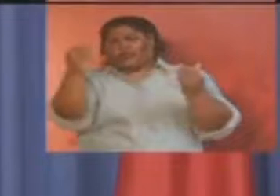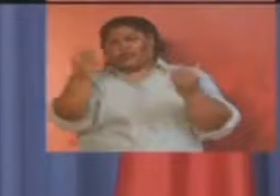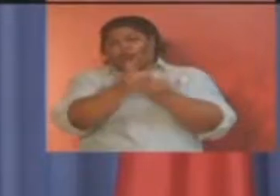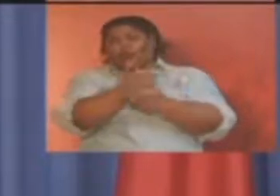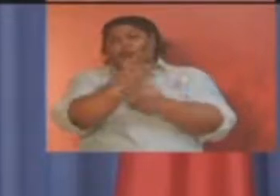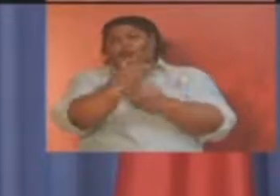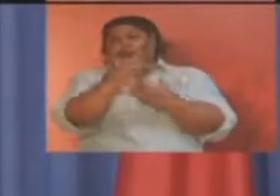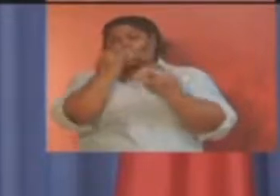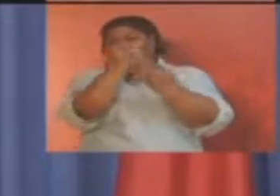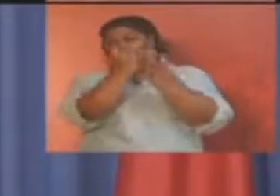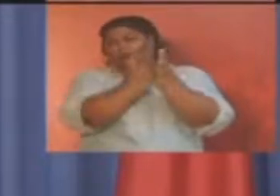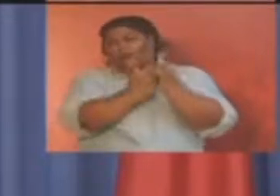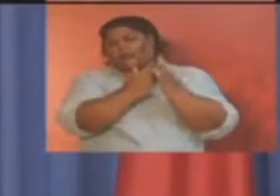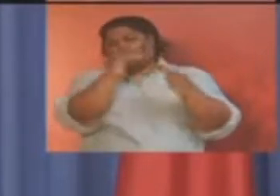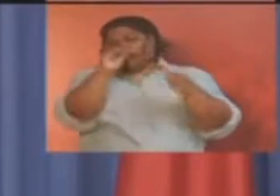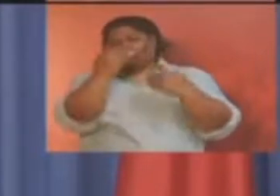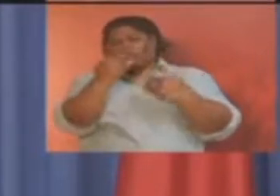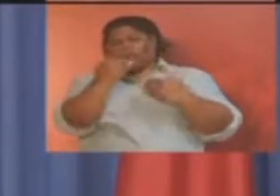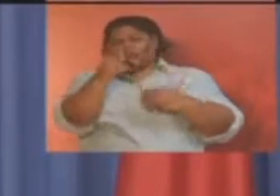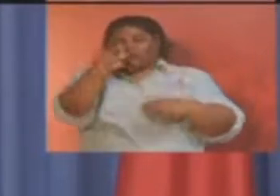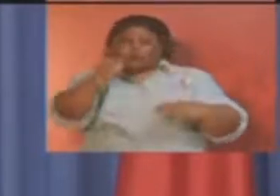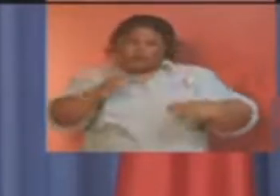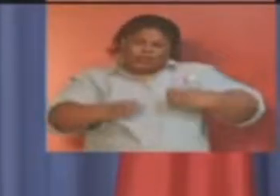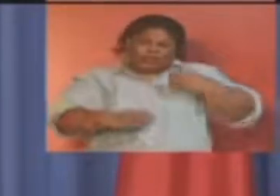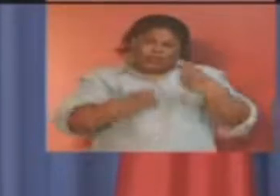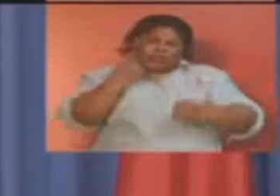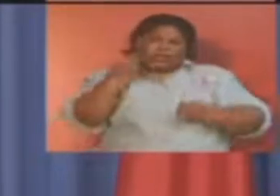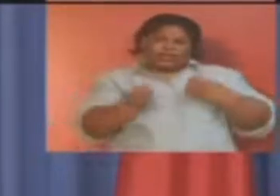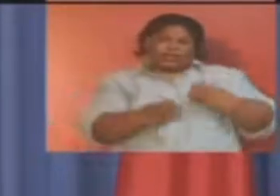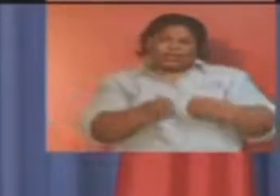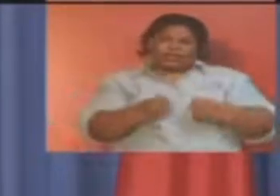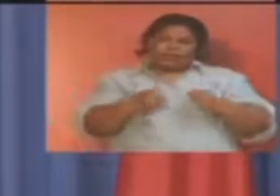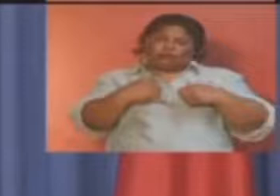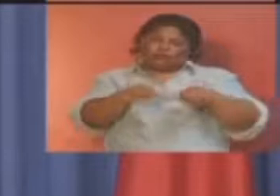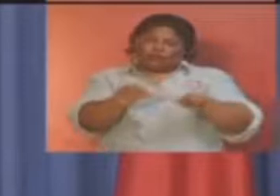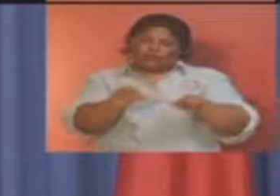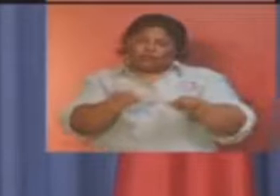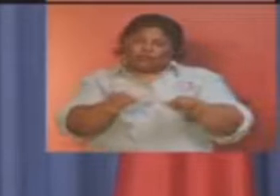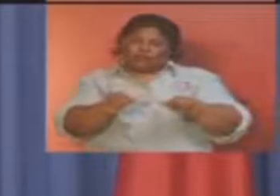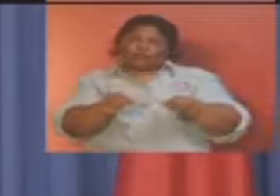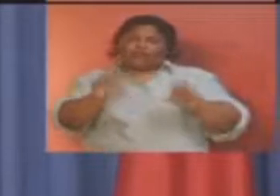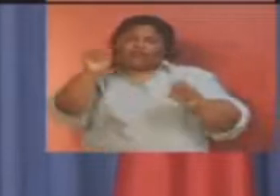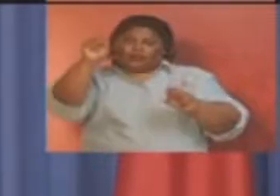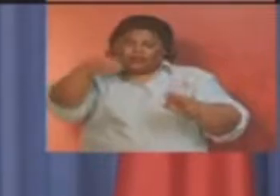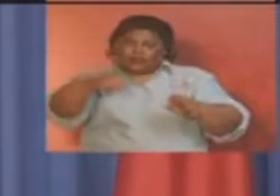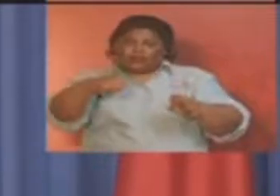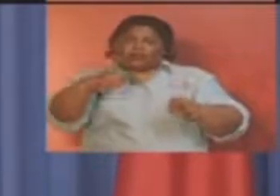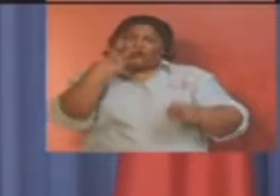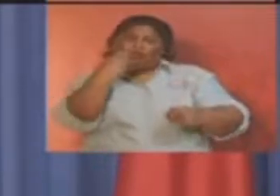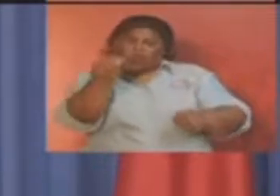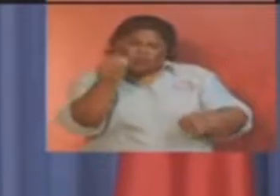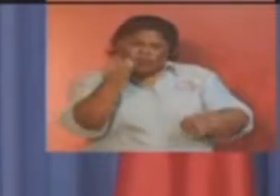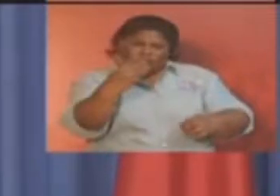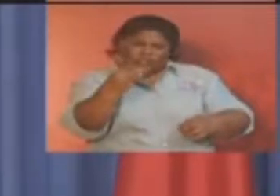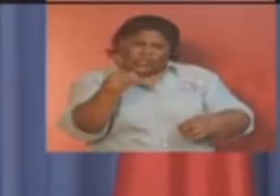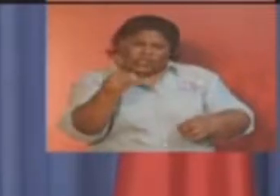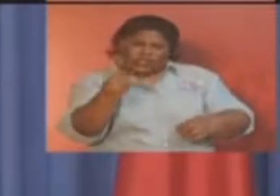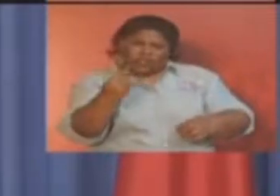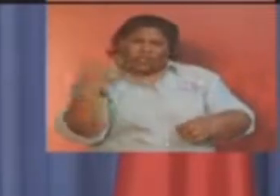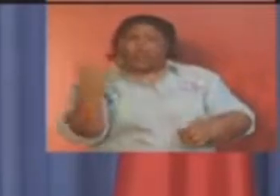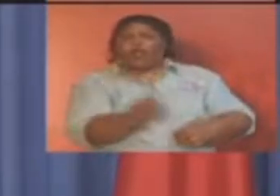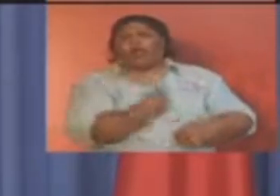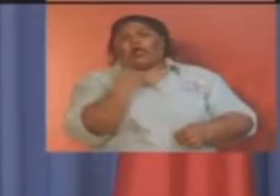with exercise as it currently exists. The answer is yes. Outdoor exercising, not in